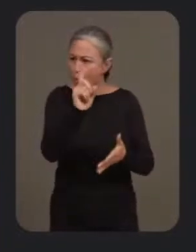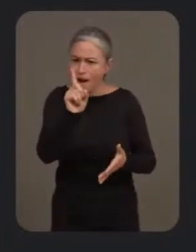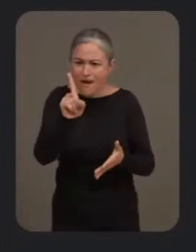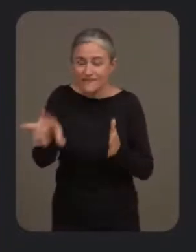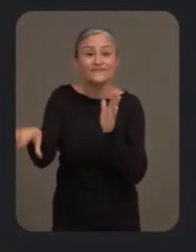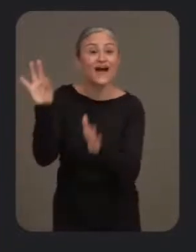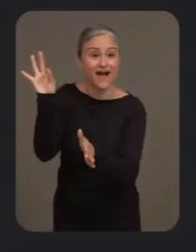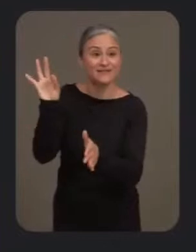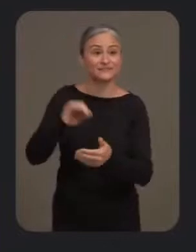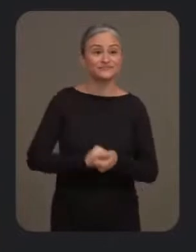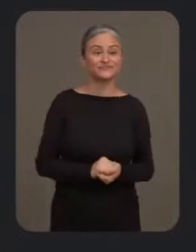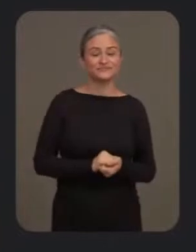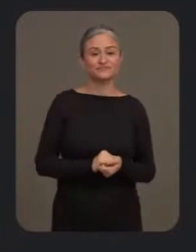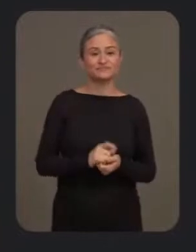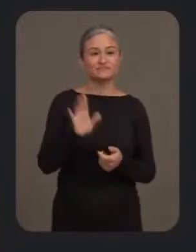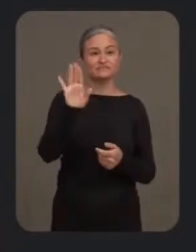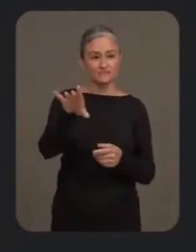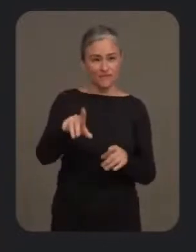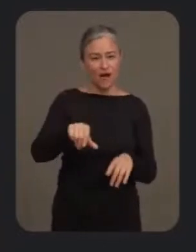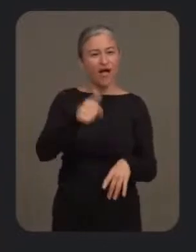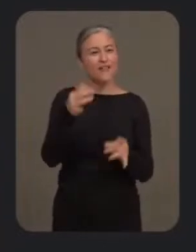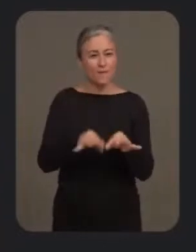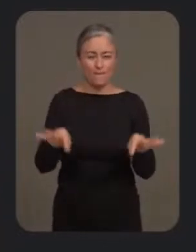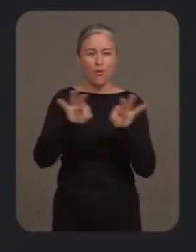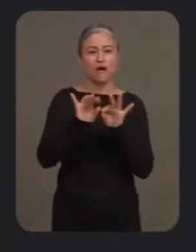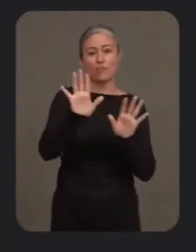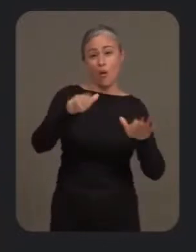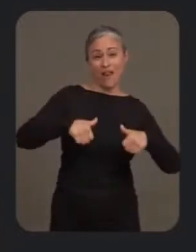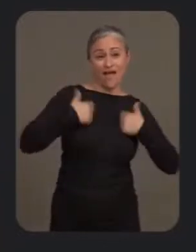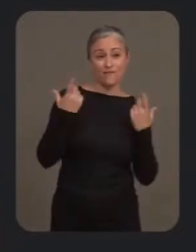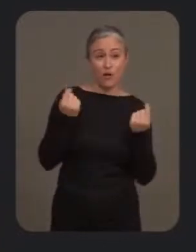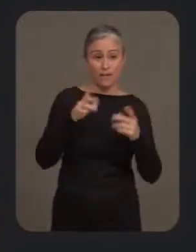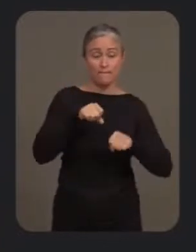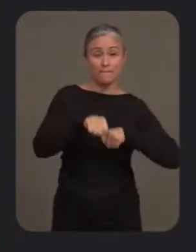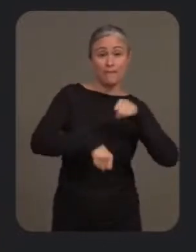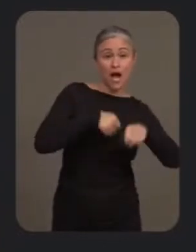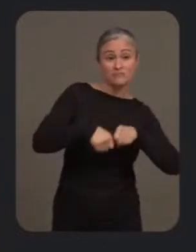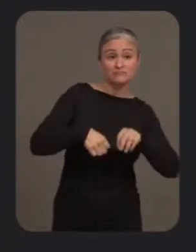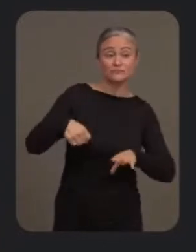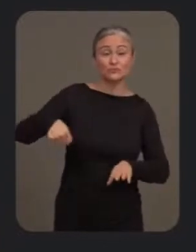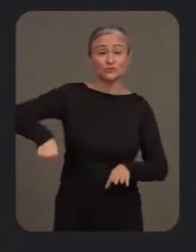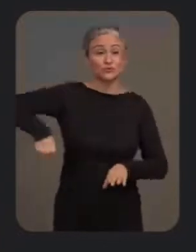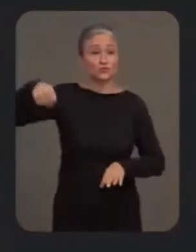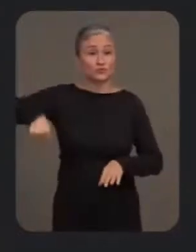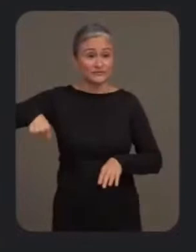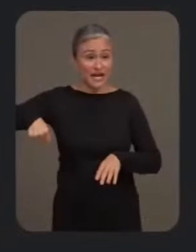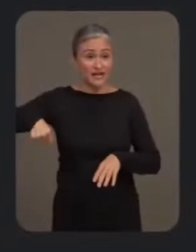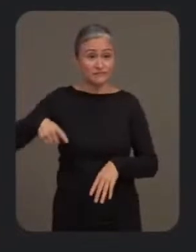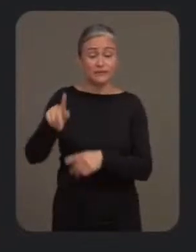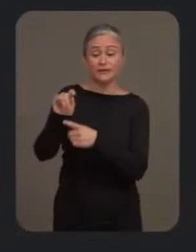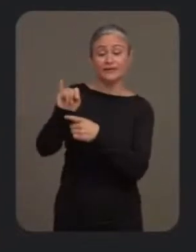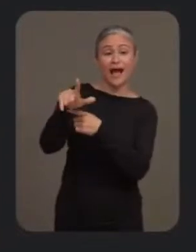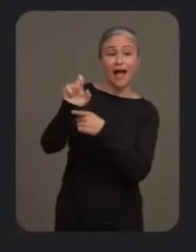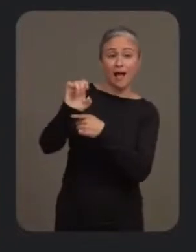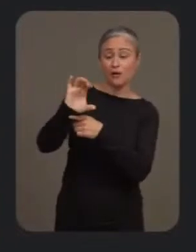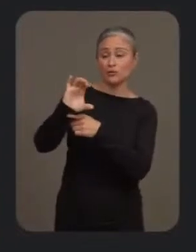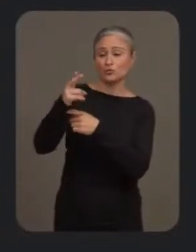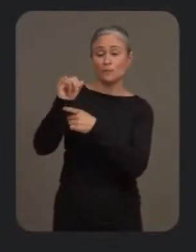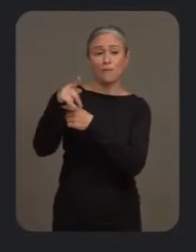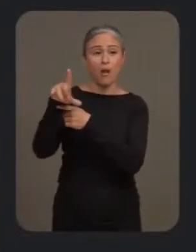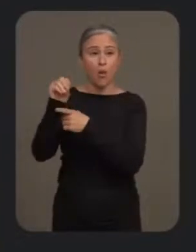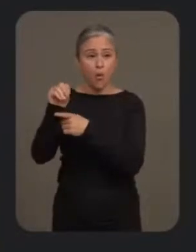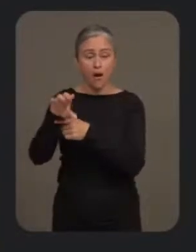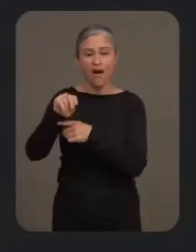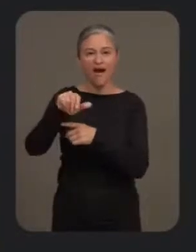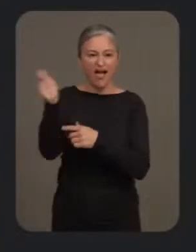them. And for other important things in your life, like your bicycle or suitcase, Tile, Chipolo,